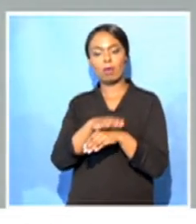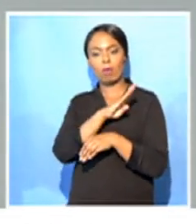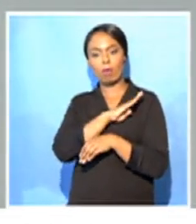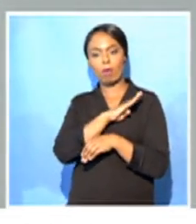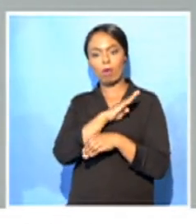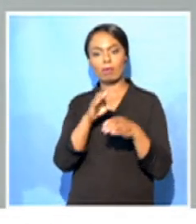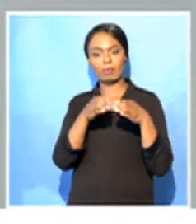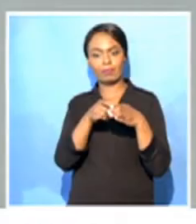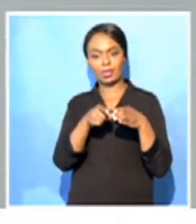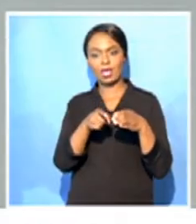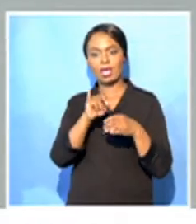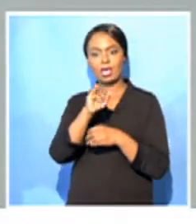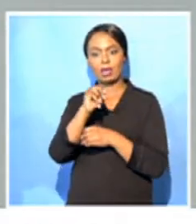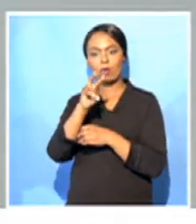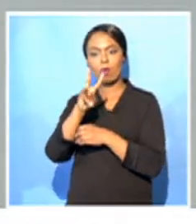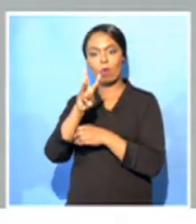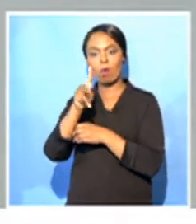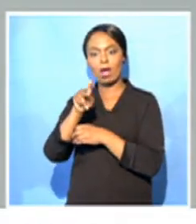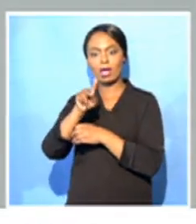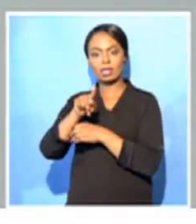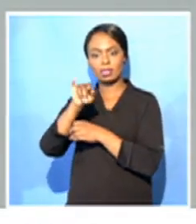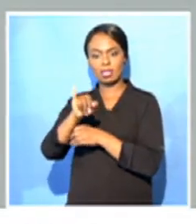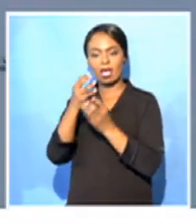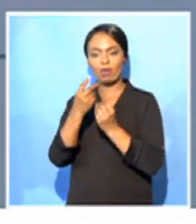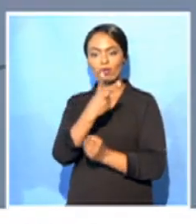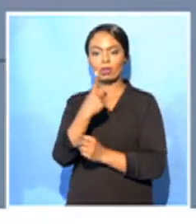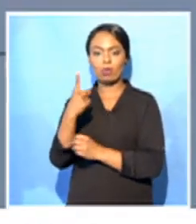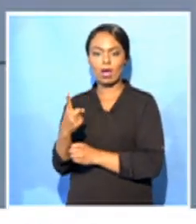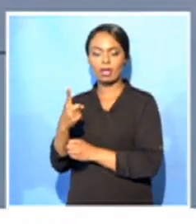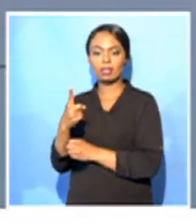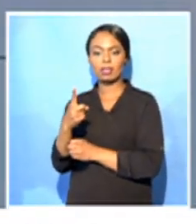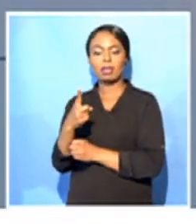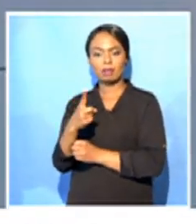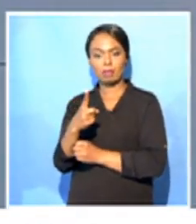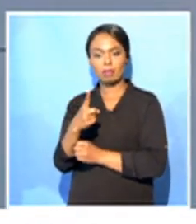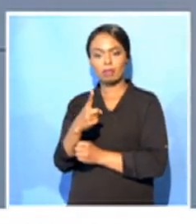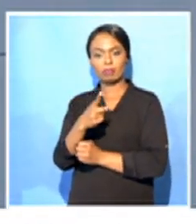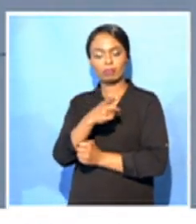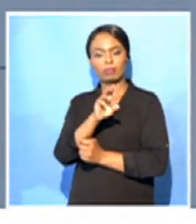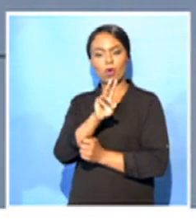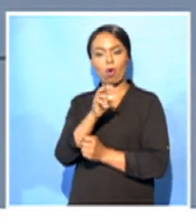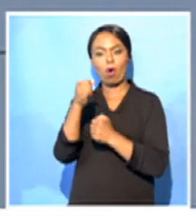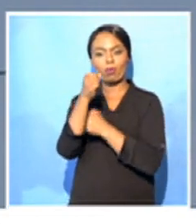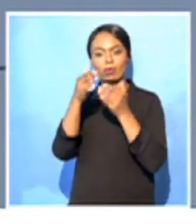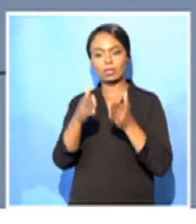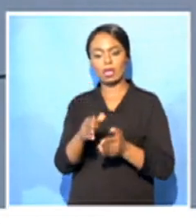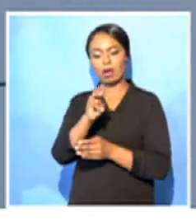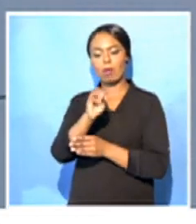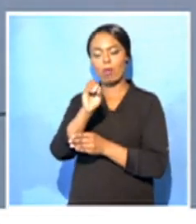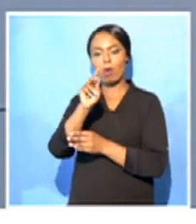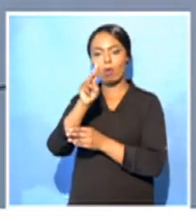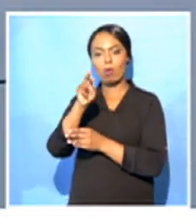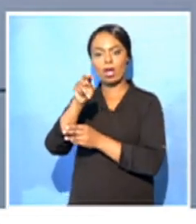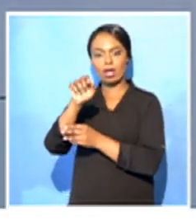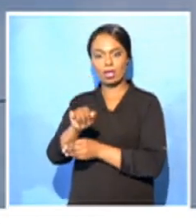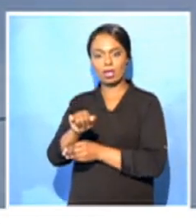Nkwazi formation is led by 21 Squadron officer commanding Colonel Tim Mokwena as pilot in command